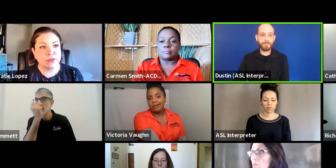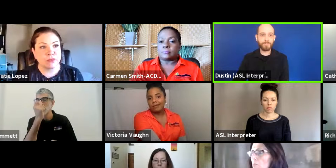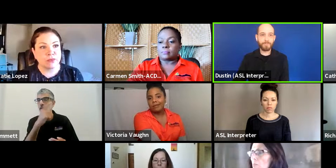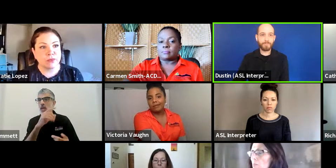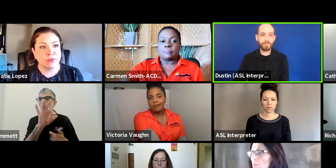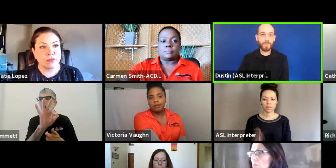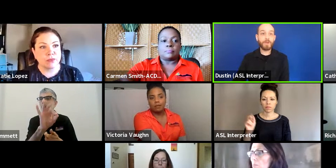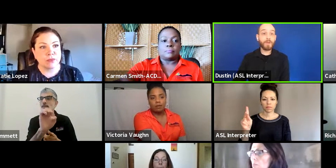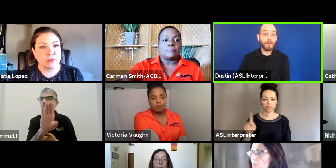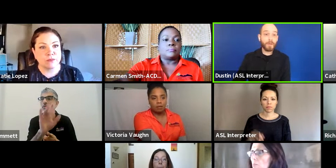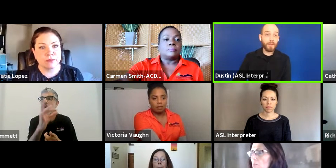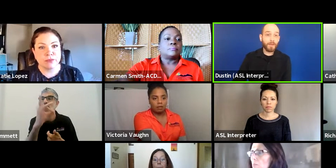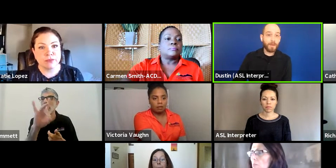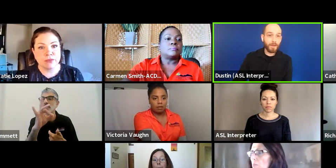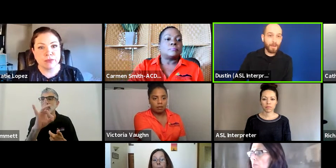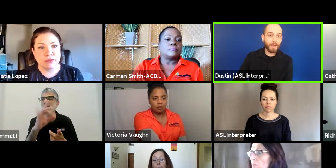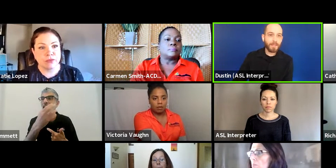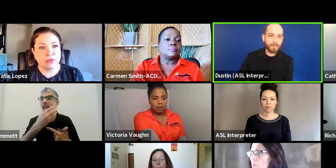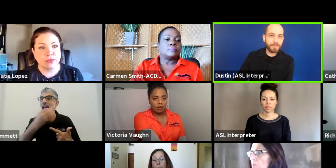Okay.